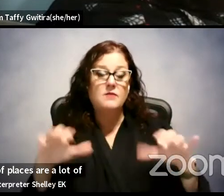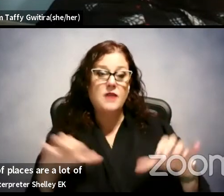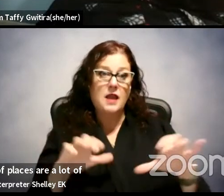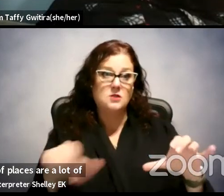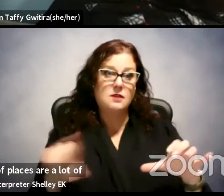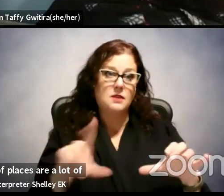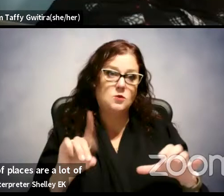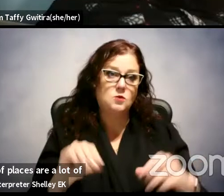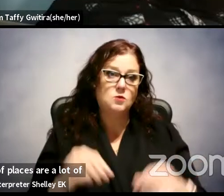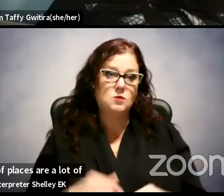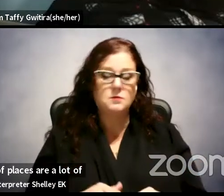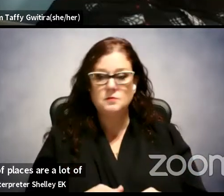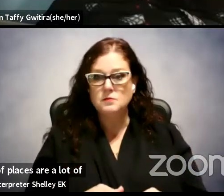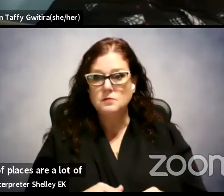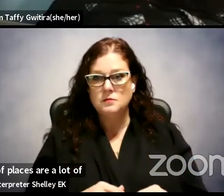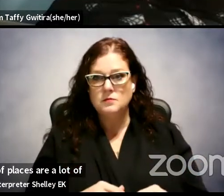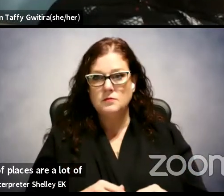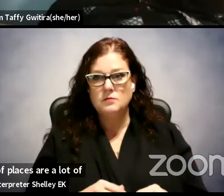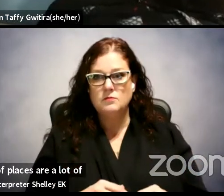do.